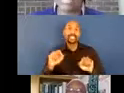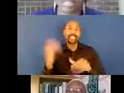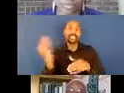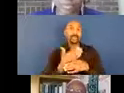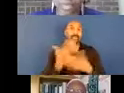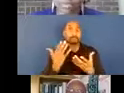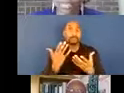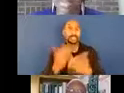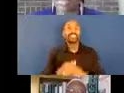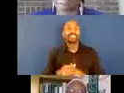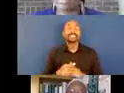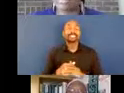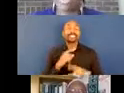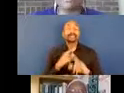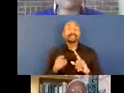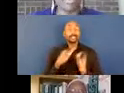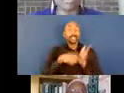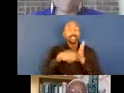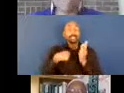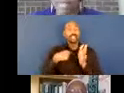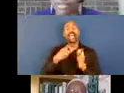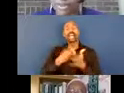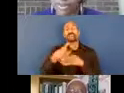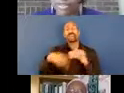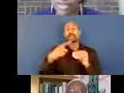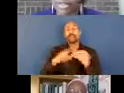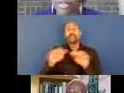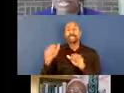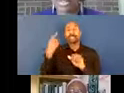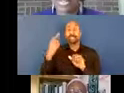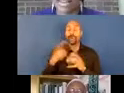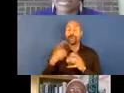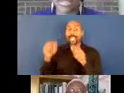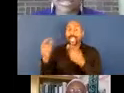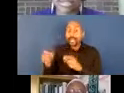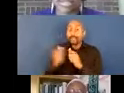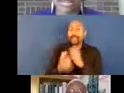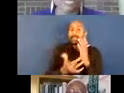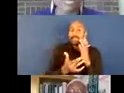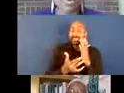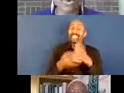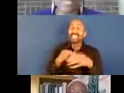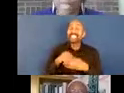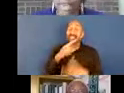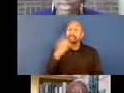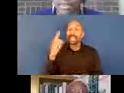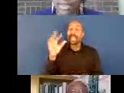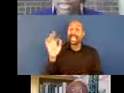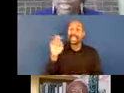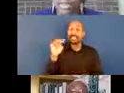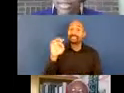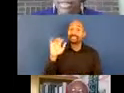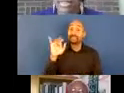the potential of technology in Black feminist world that is designed with attention to cultural norms of